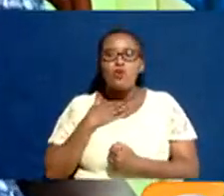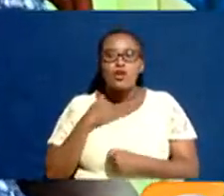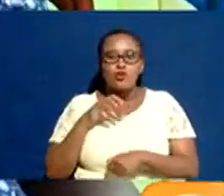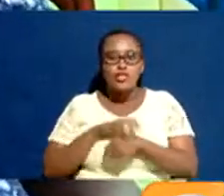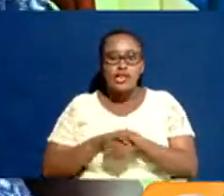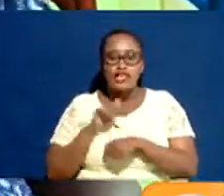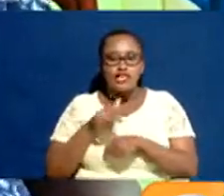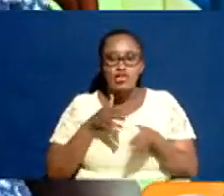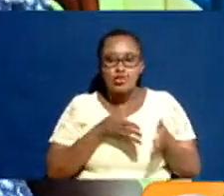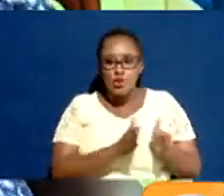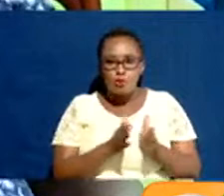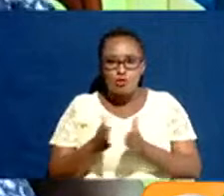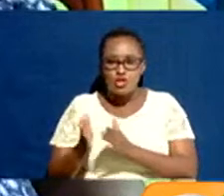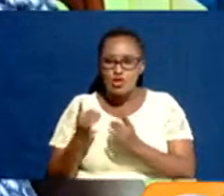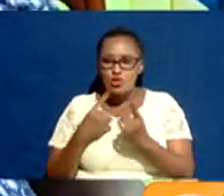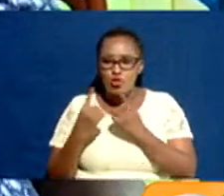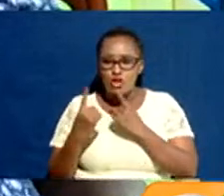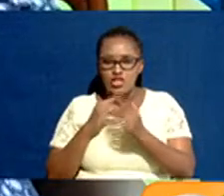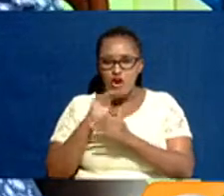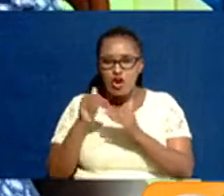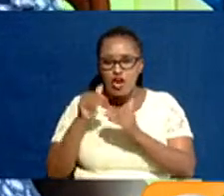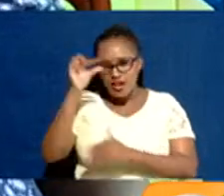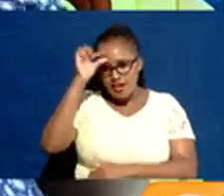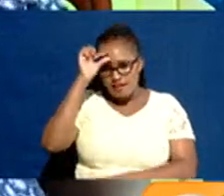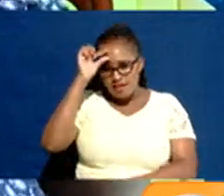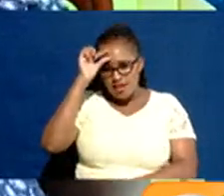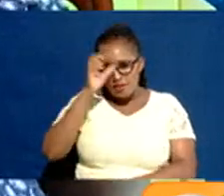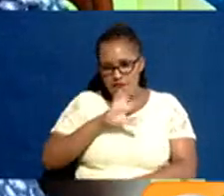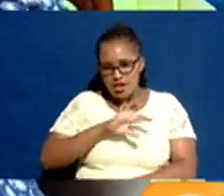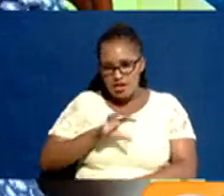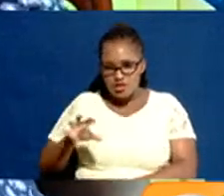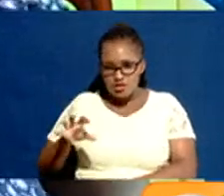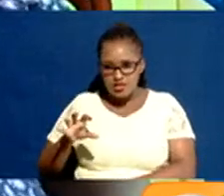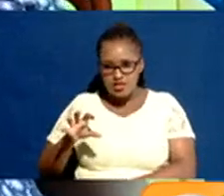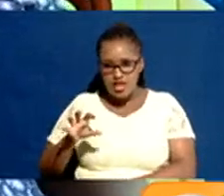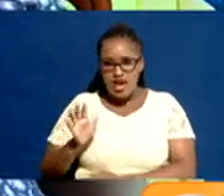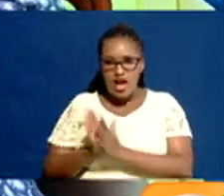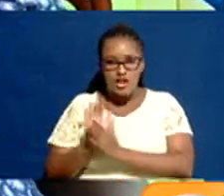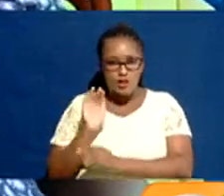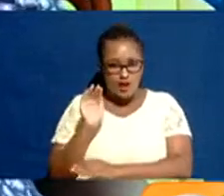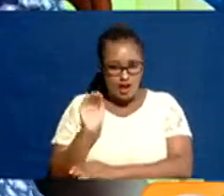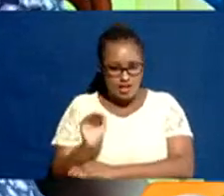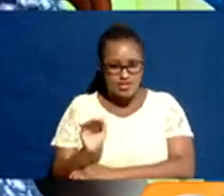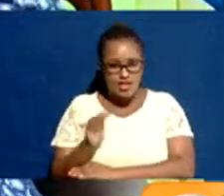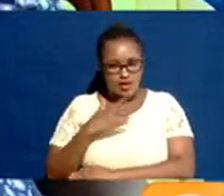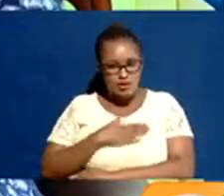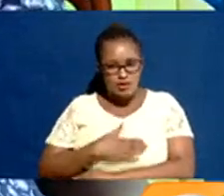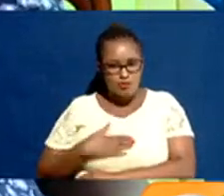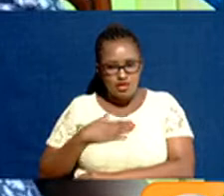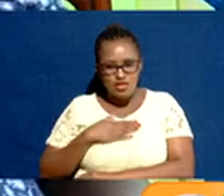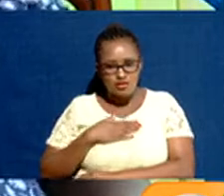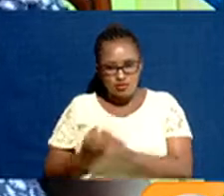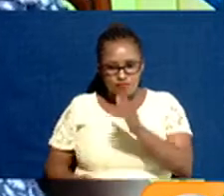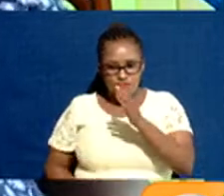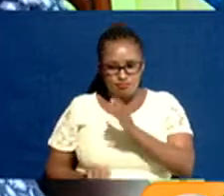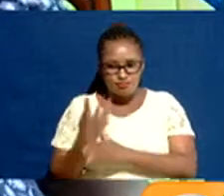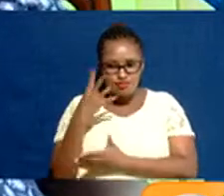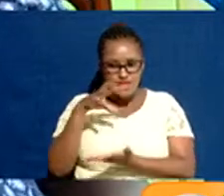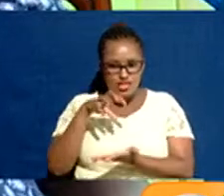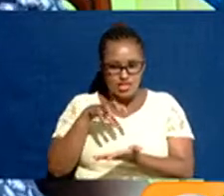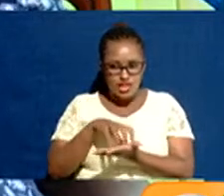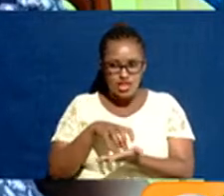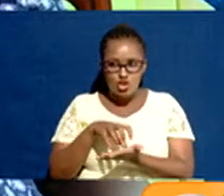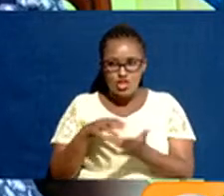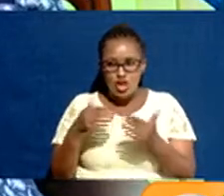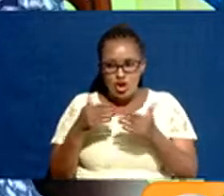opportunity to speak to all our county governors, wherever they are, and plead with them to fast track and hasten the opening up